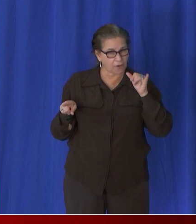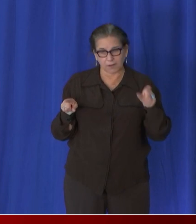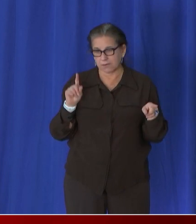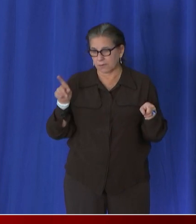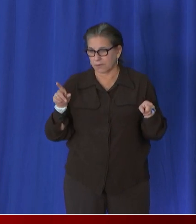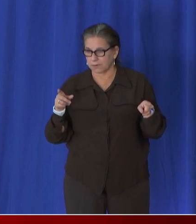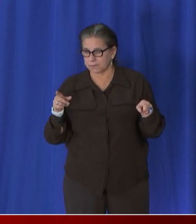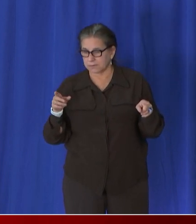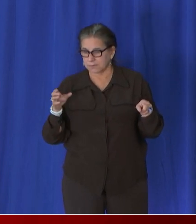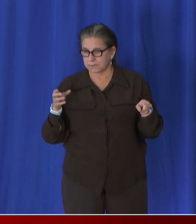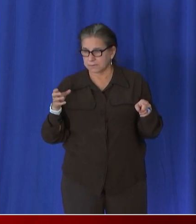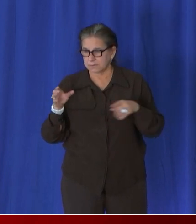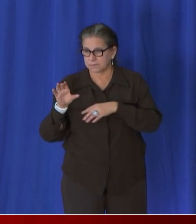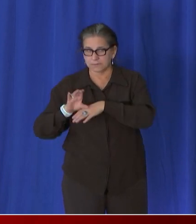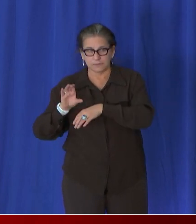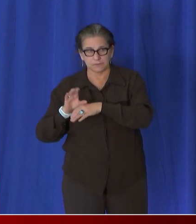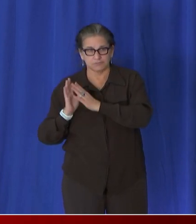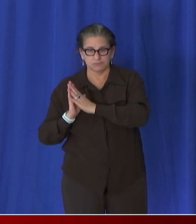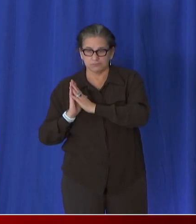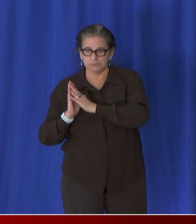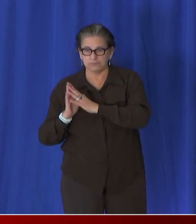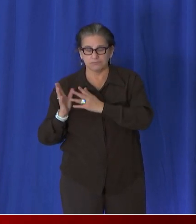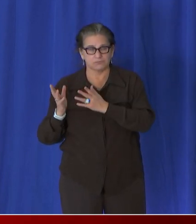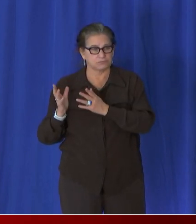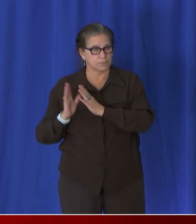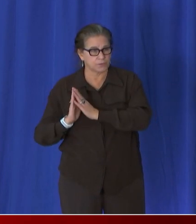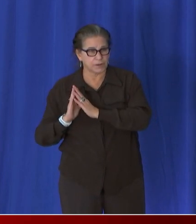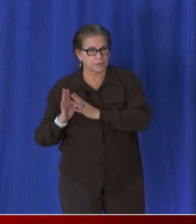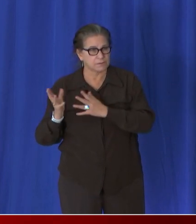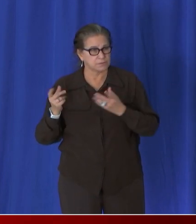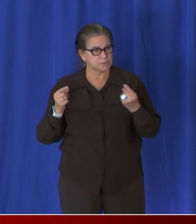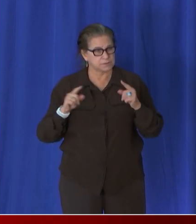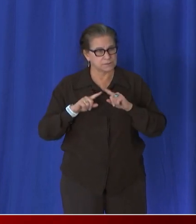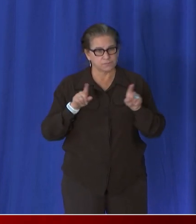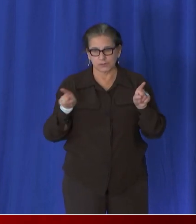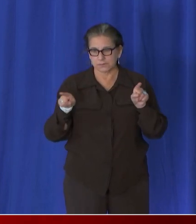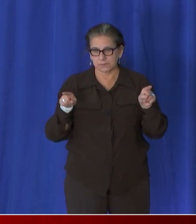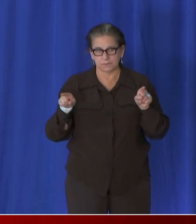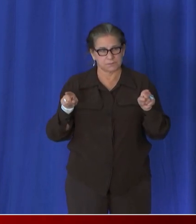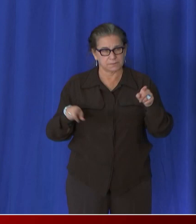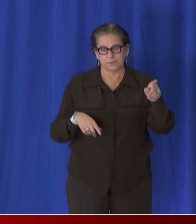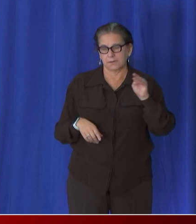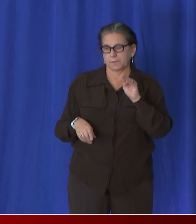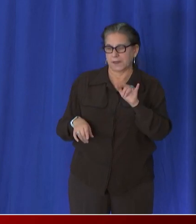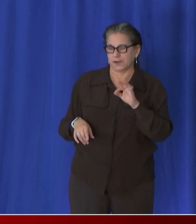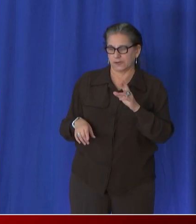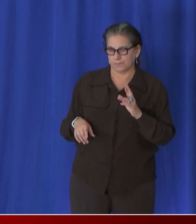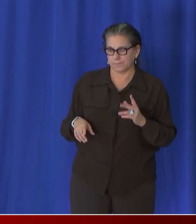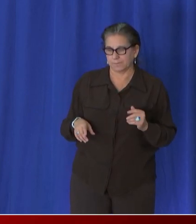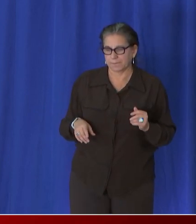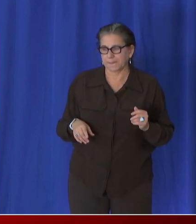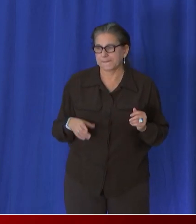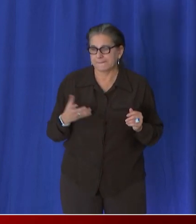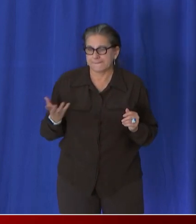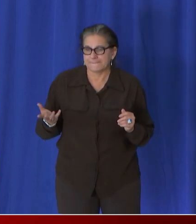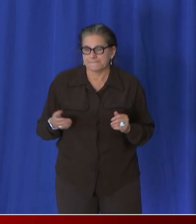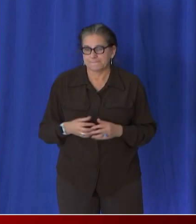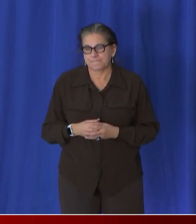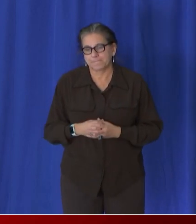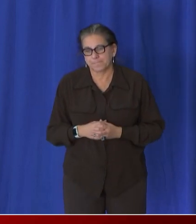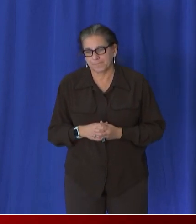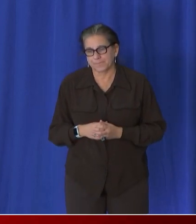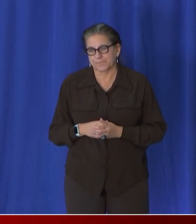Well, Mark, as I told you on Monday, and I'll tell you again, we all have a responsibility to keep our community safe, and we all have